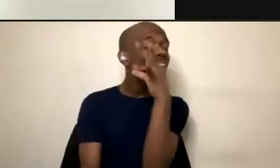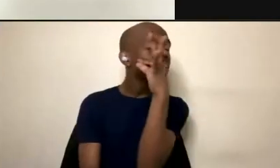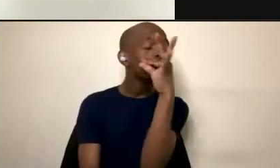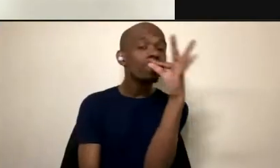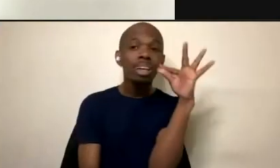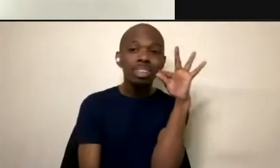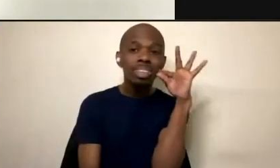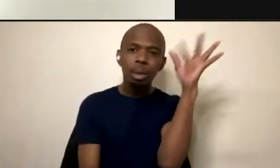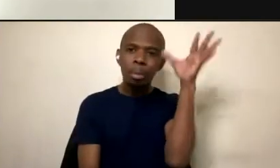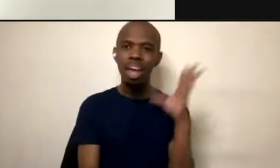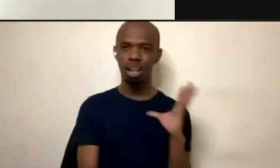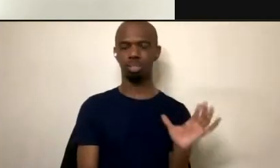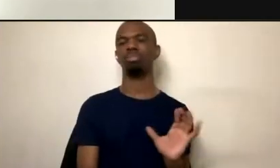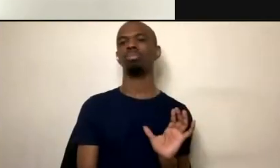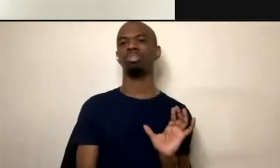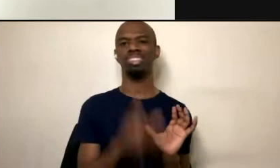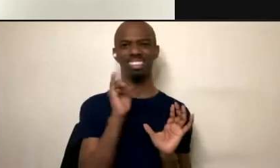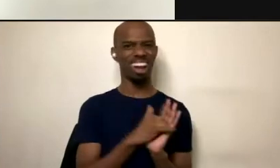bro.